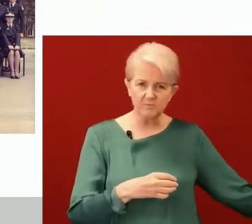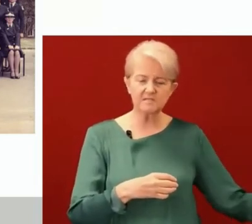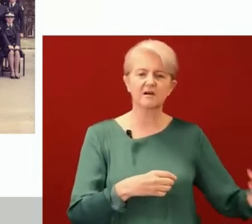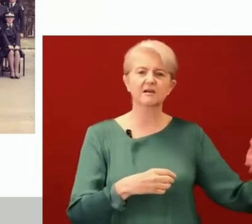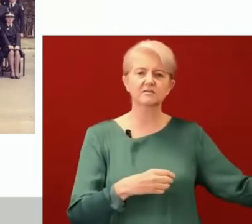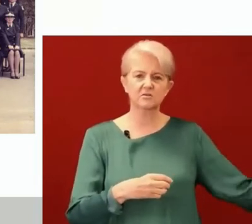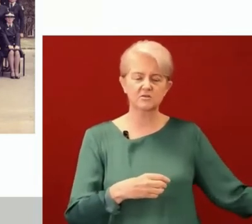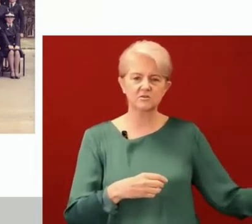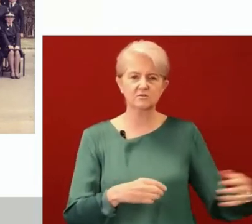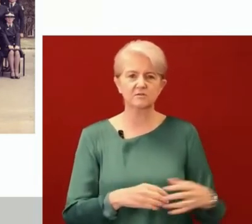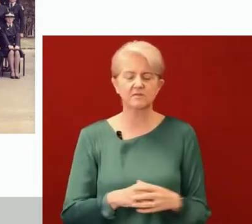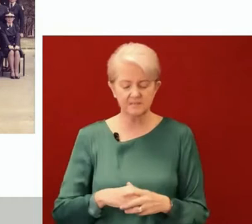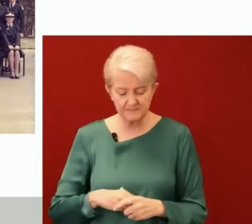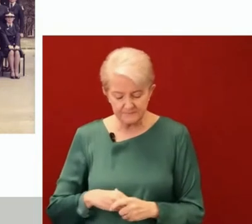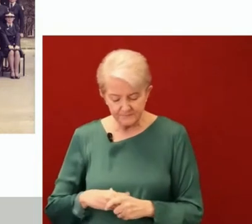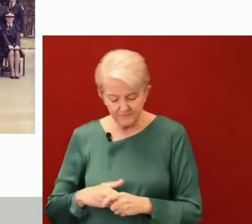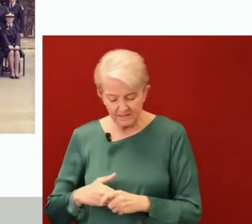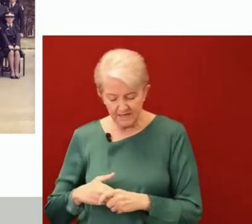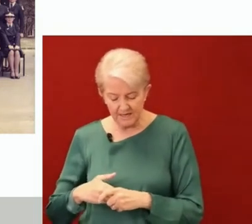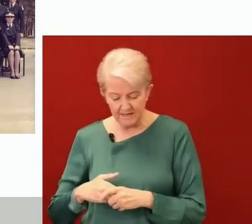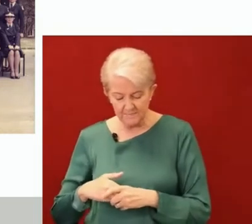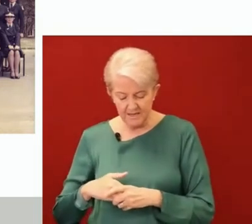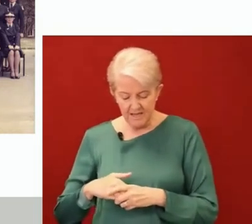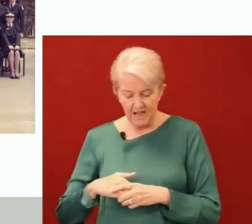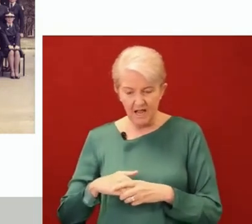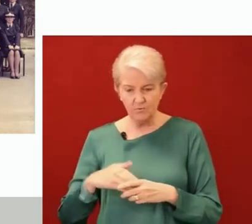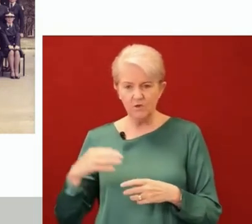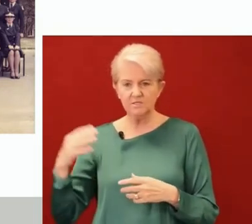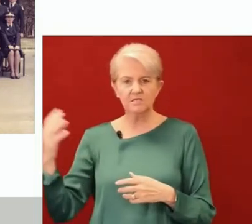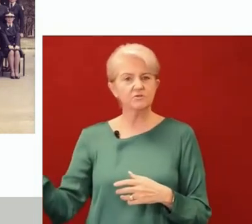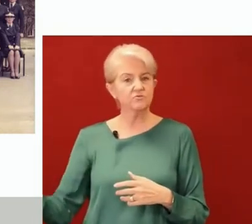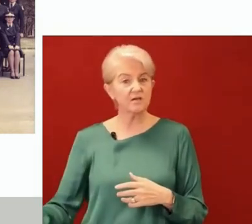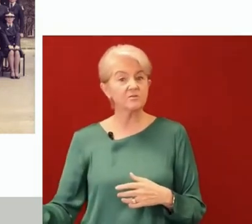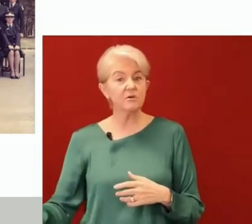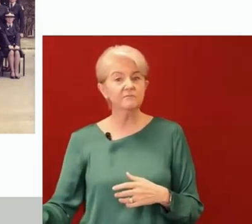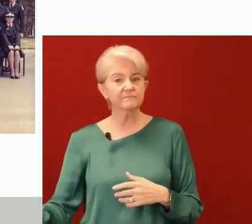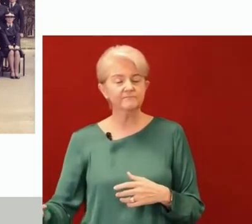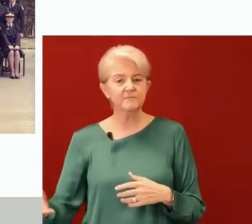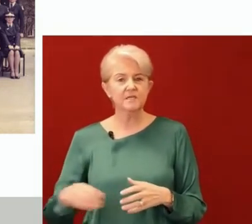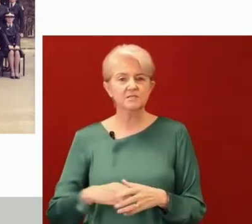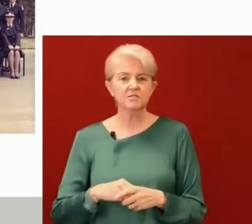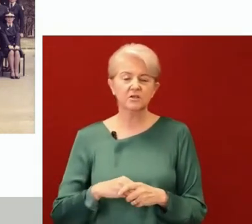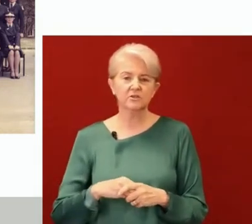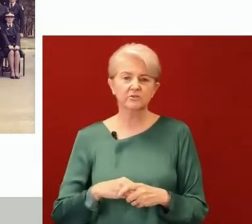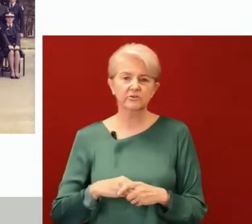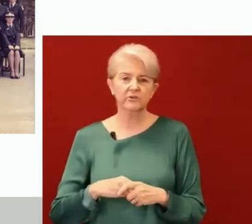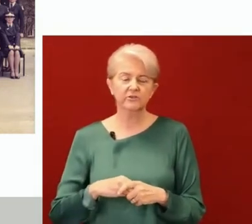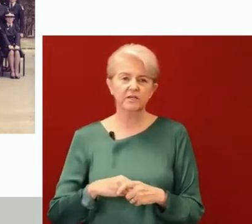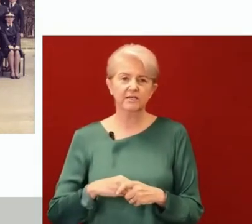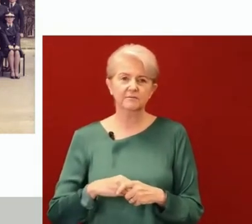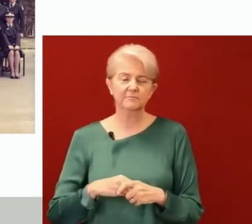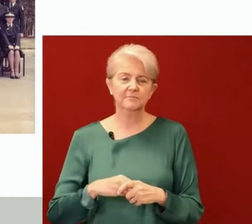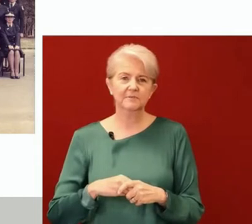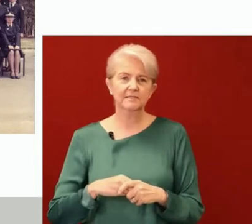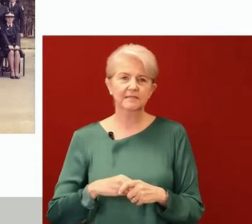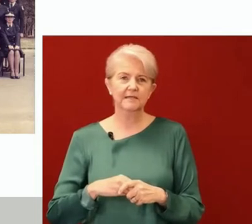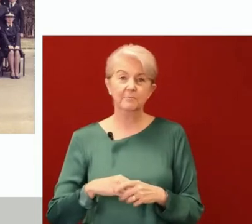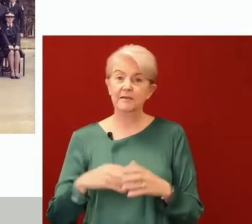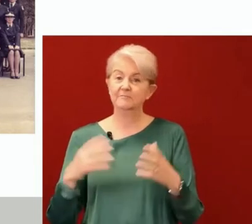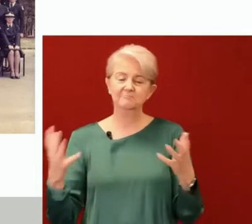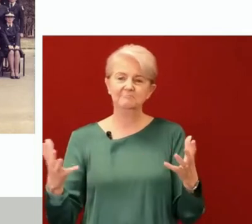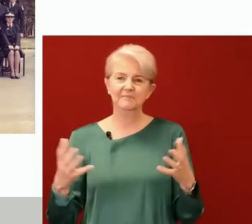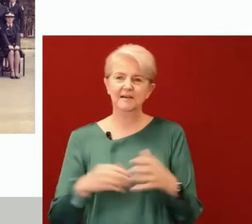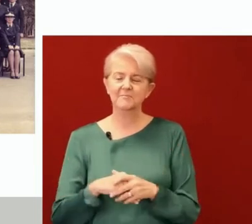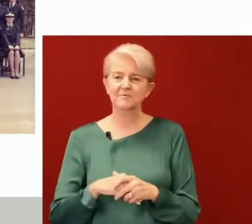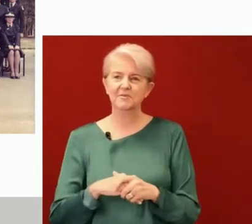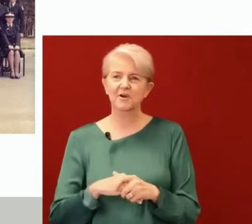after homicides and those sorts of things. I worked in the Drug Squad, so, you know,